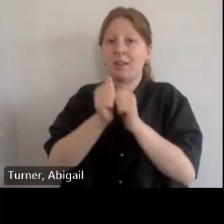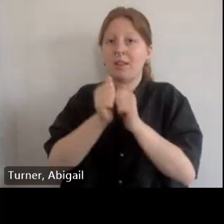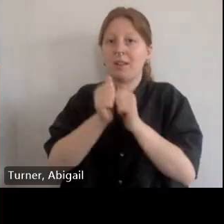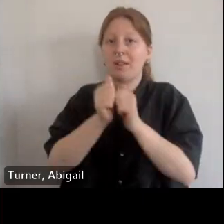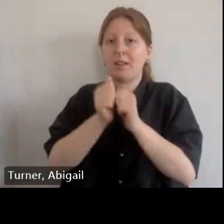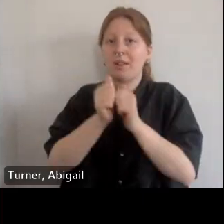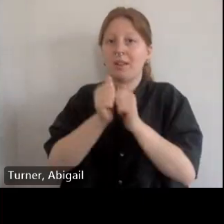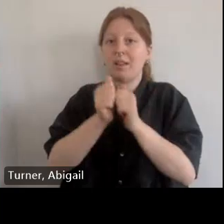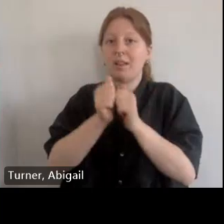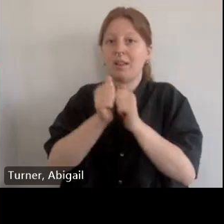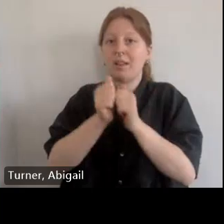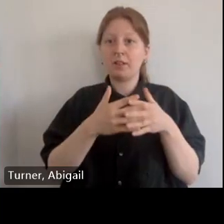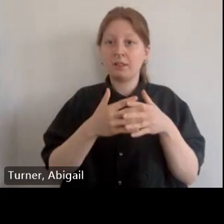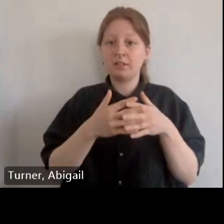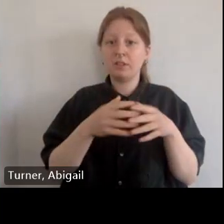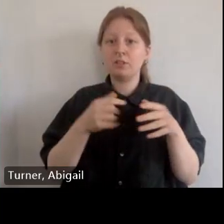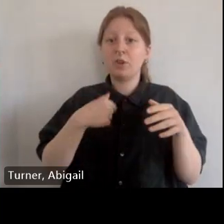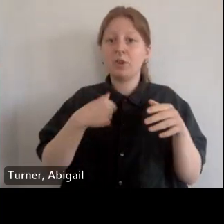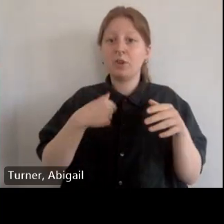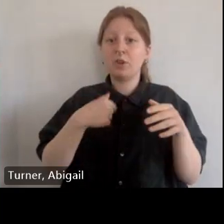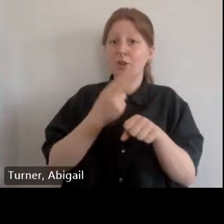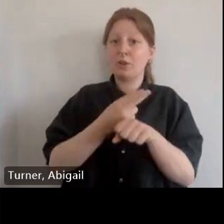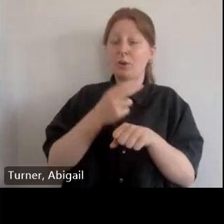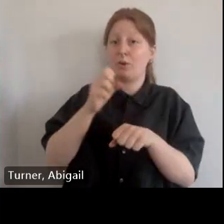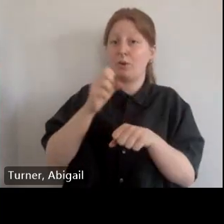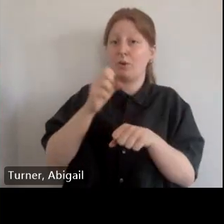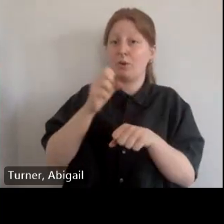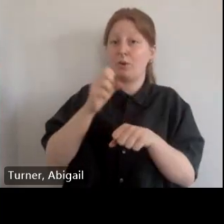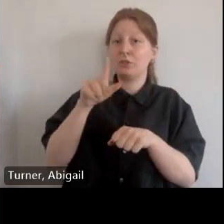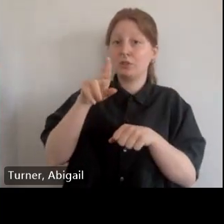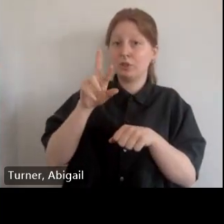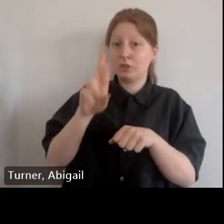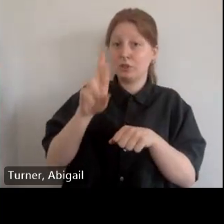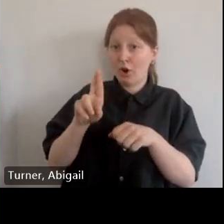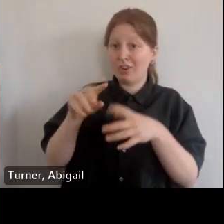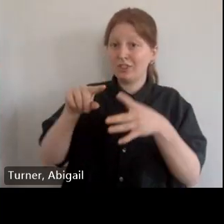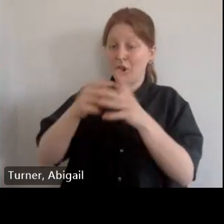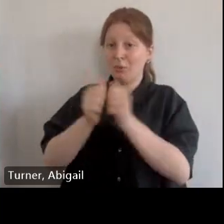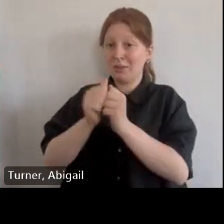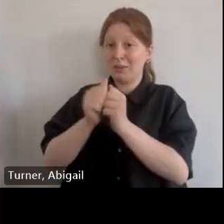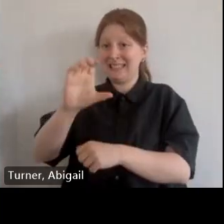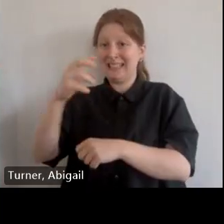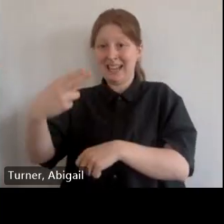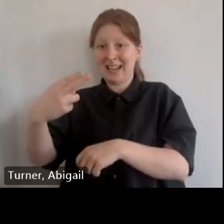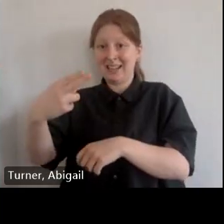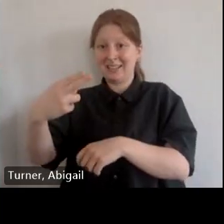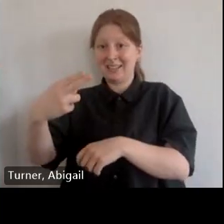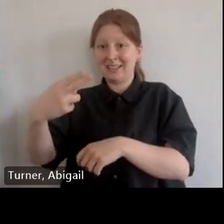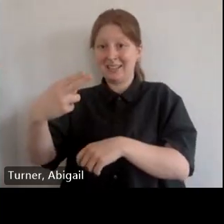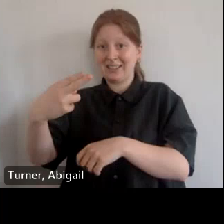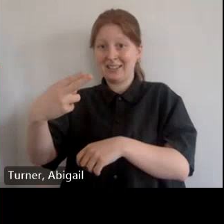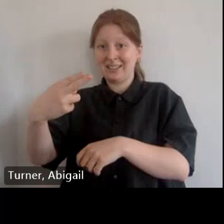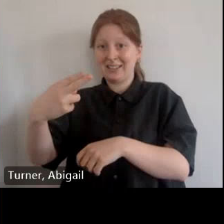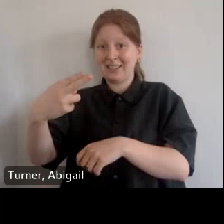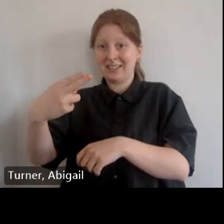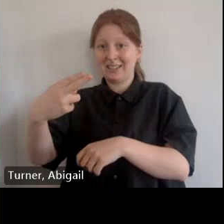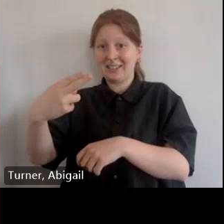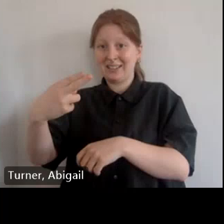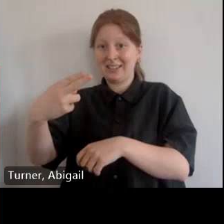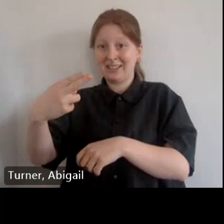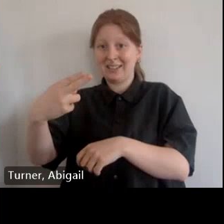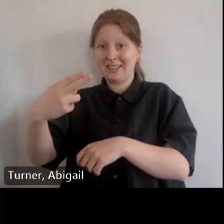use a slur starting with CH to refer to narrow eyes growing up. And it wasn't until I was in college that